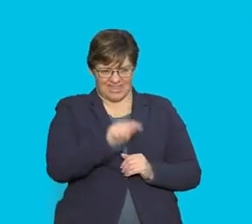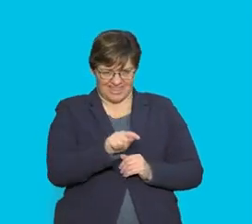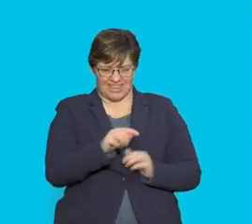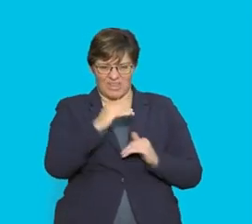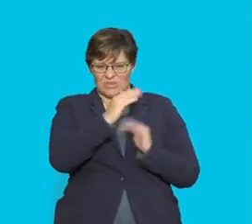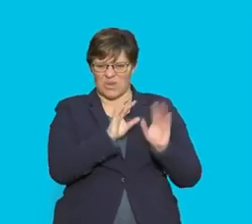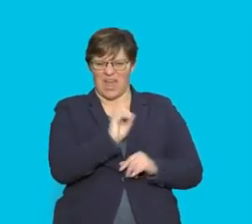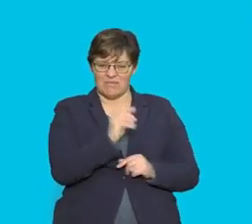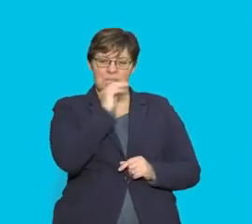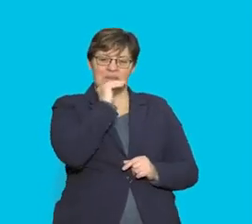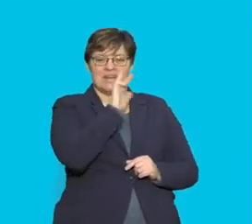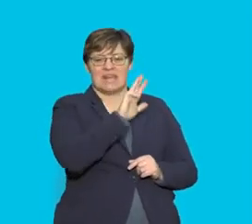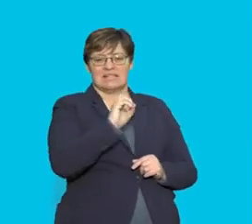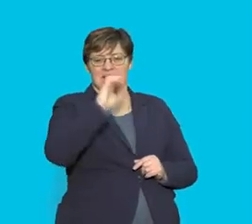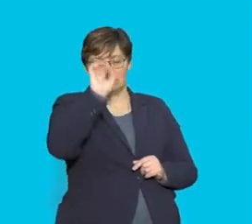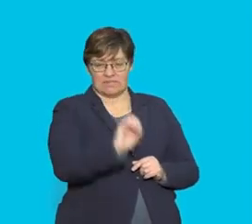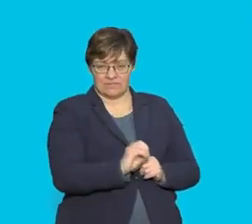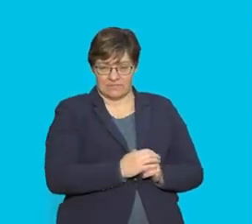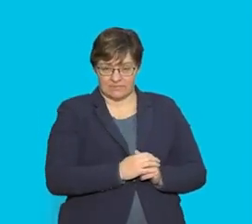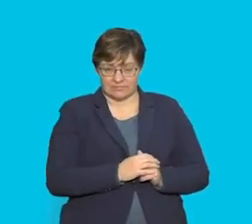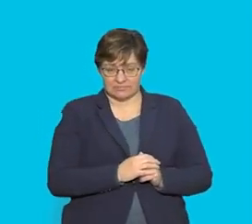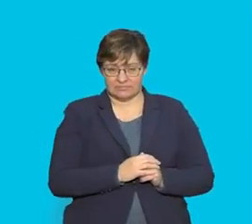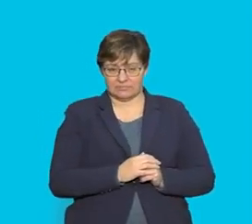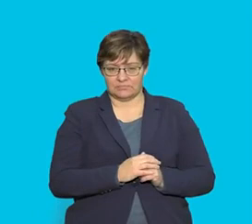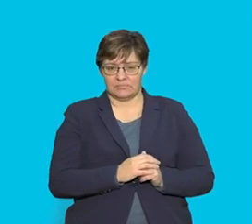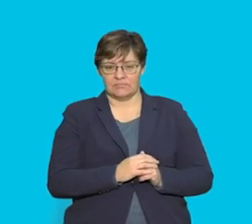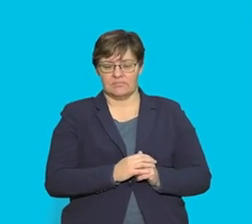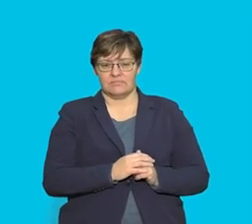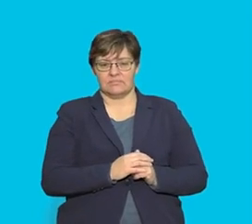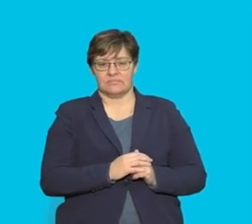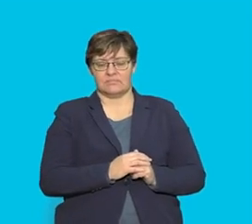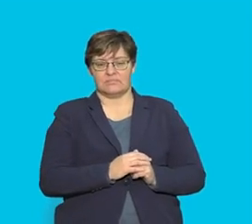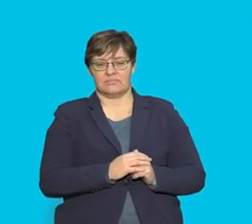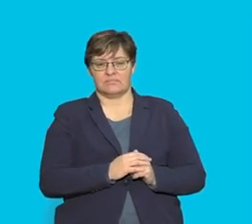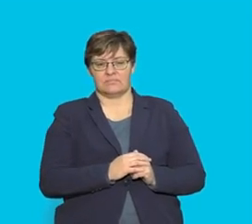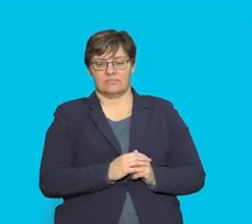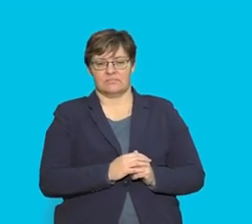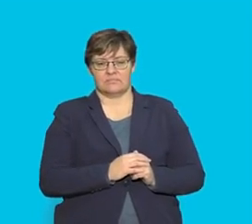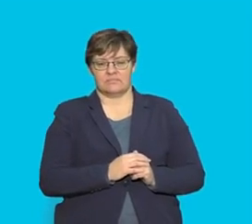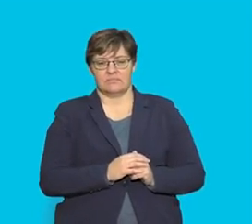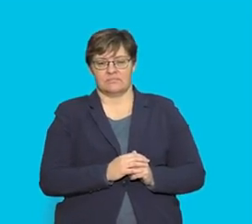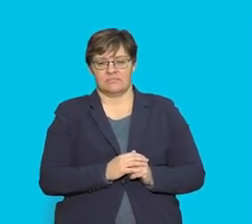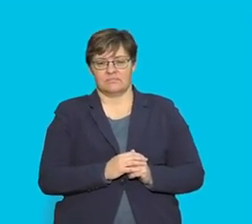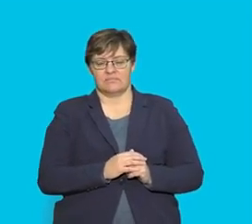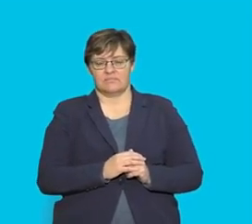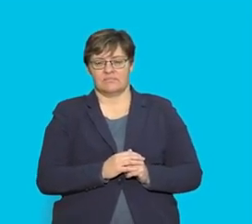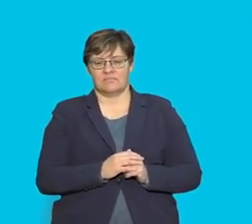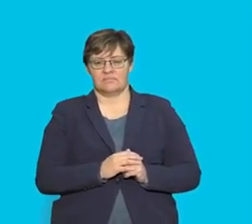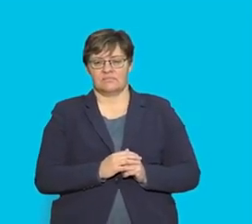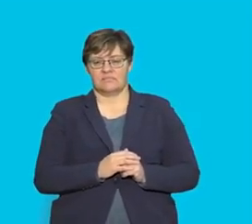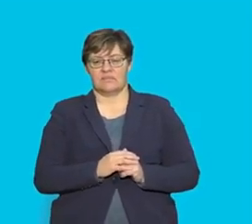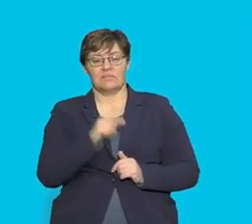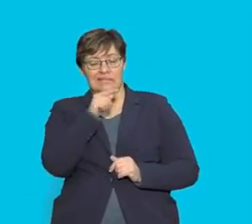that nice square of ours there, although mine looks like a rectangle. We normally show it as 90 degrees